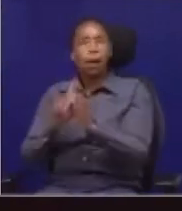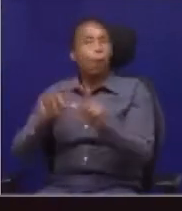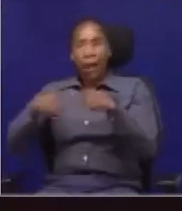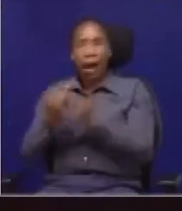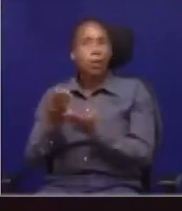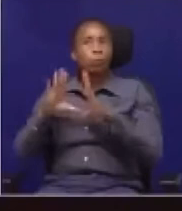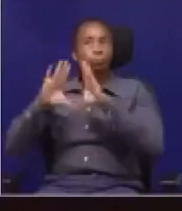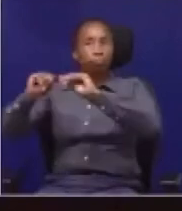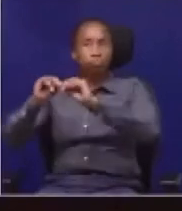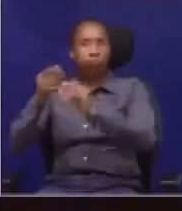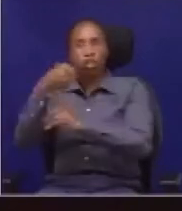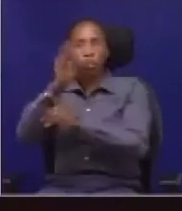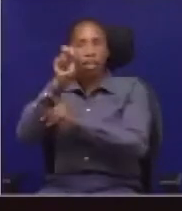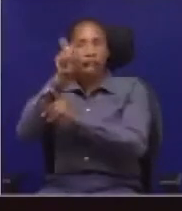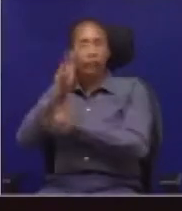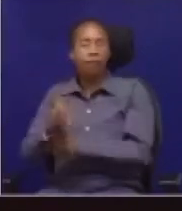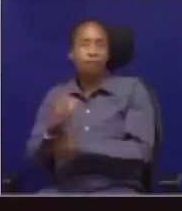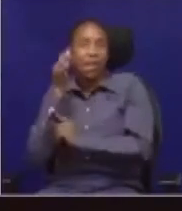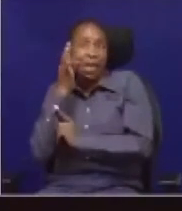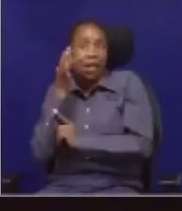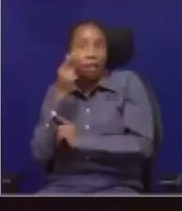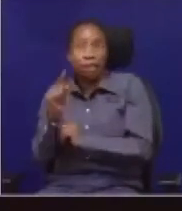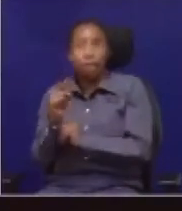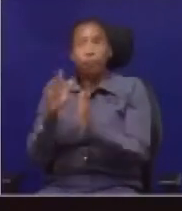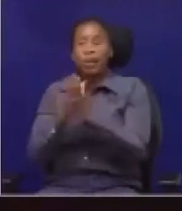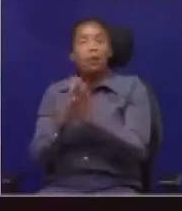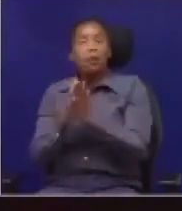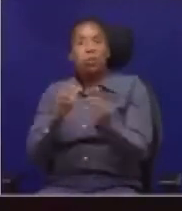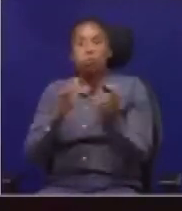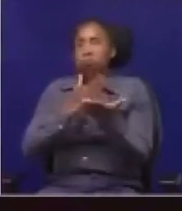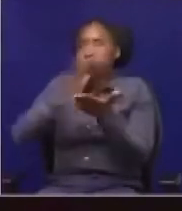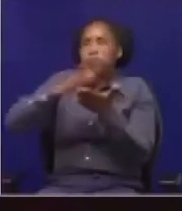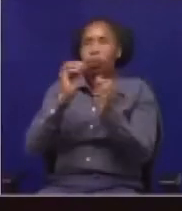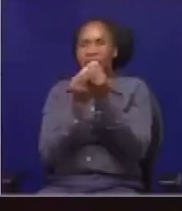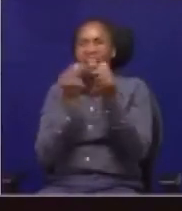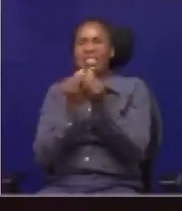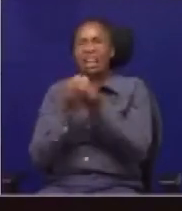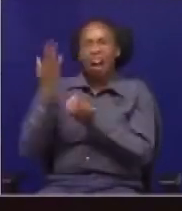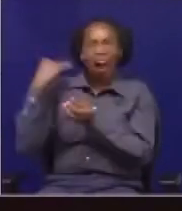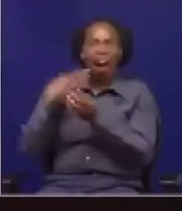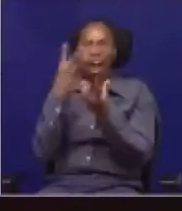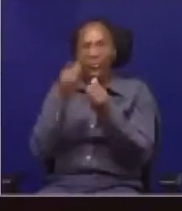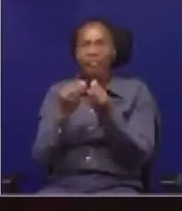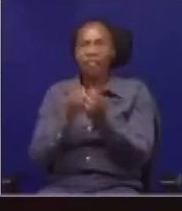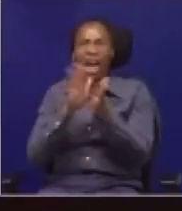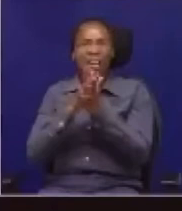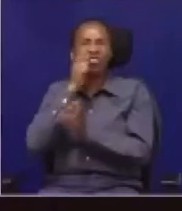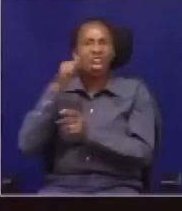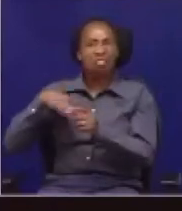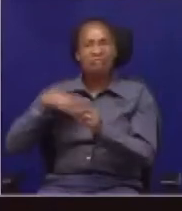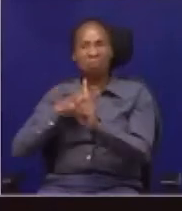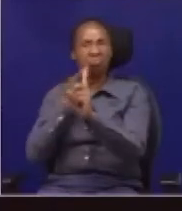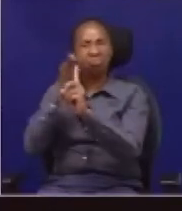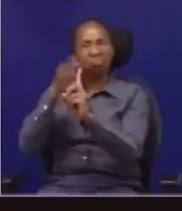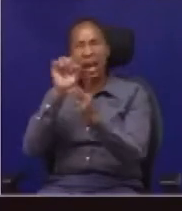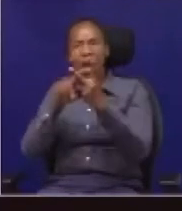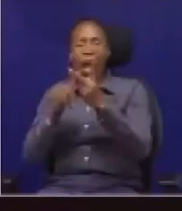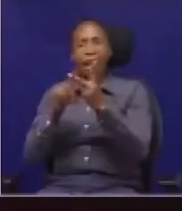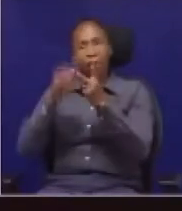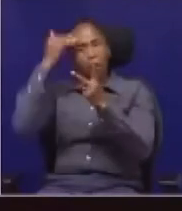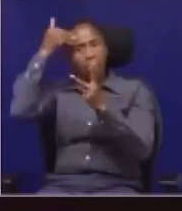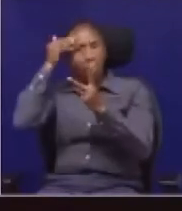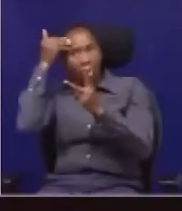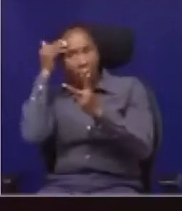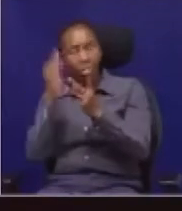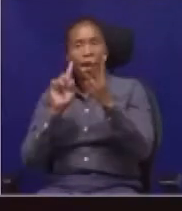start challenging the factors such as misogyny, sexism, patriarchy, gender stereotypes, and lack of emotional and mental well-being